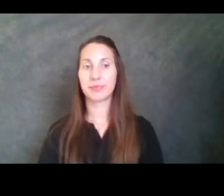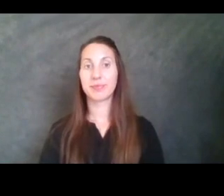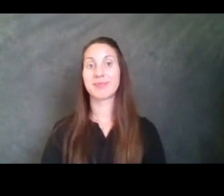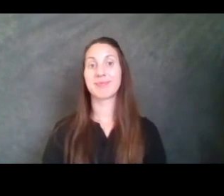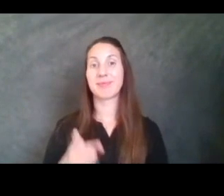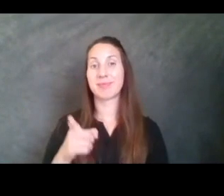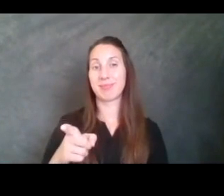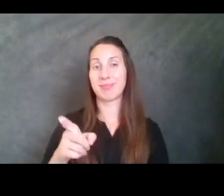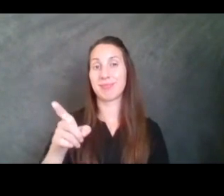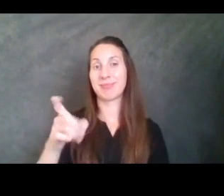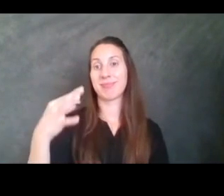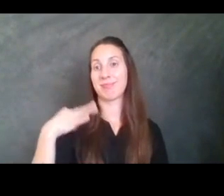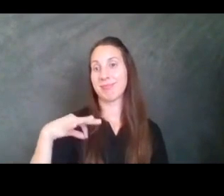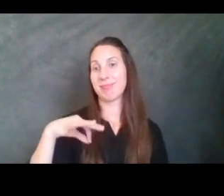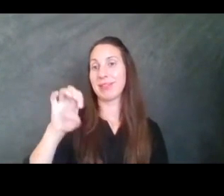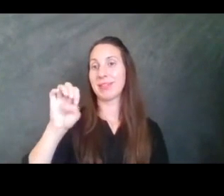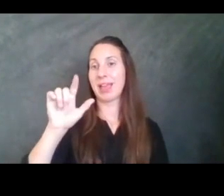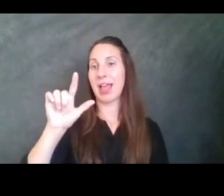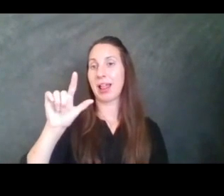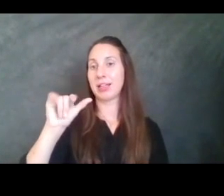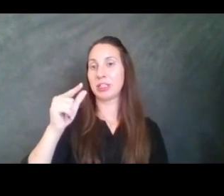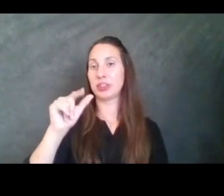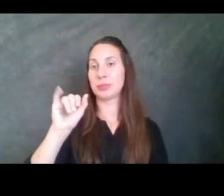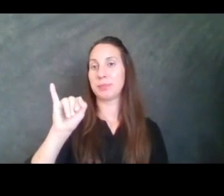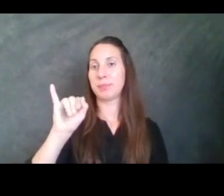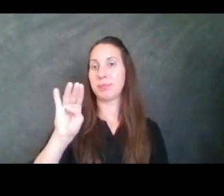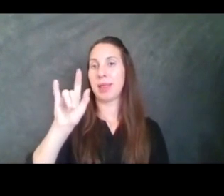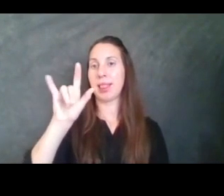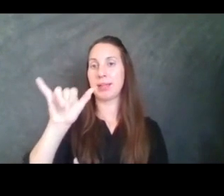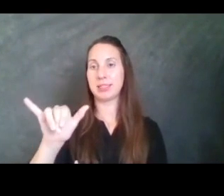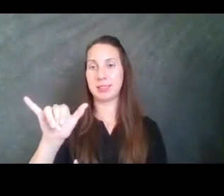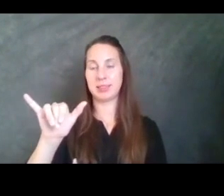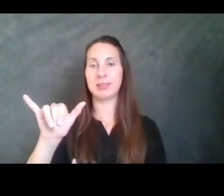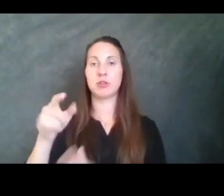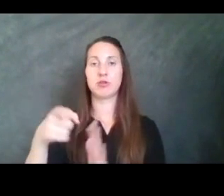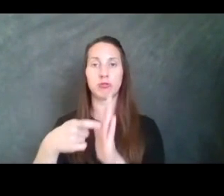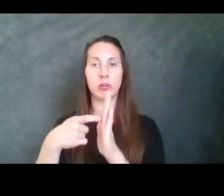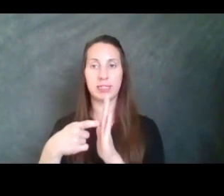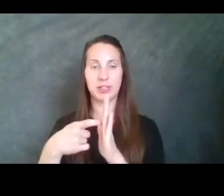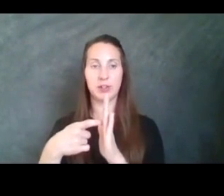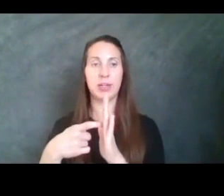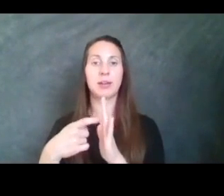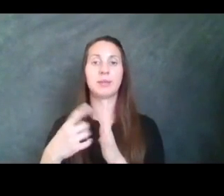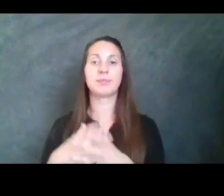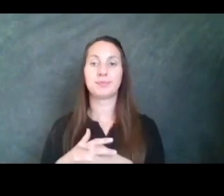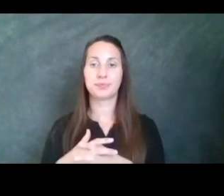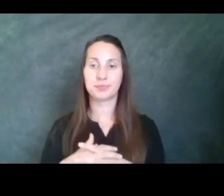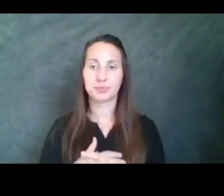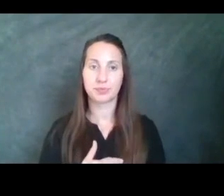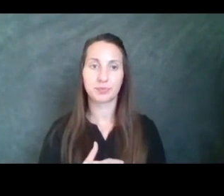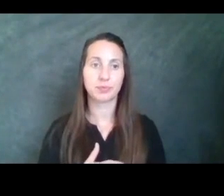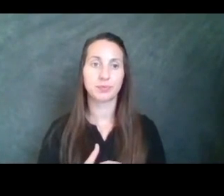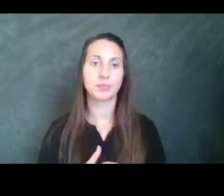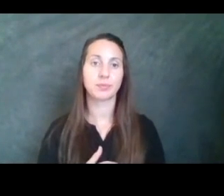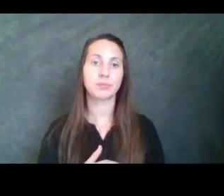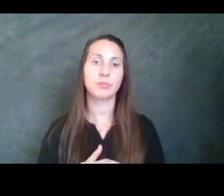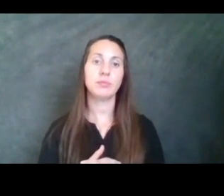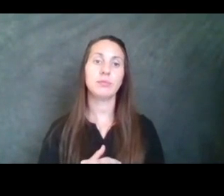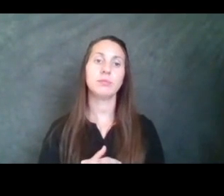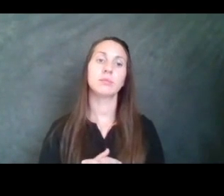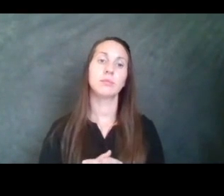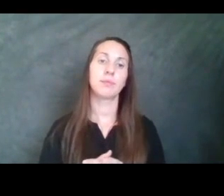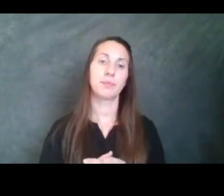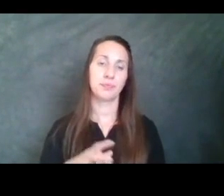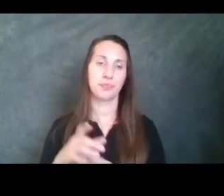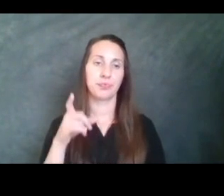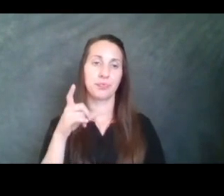Eligibility criteria. Imposing or applying eligibility criteria that screen or tend to screen individuals with disabilities